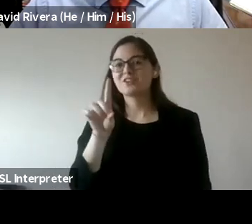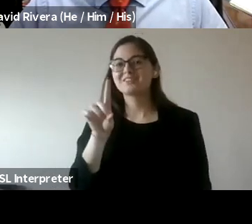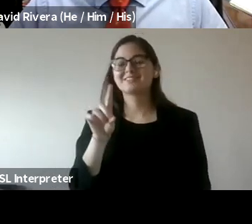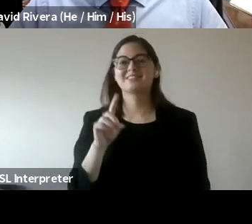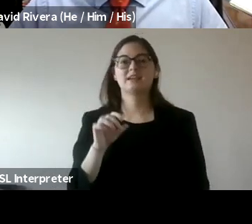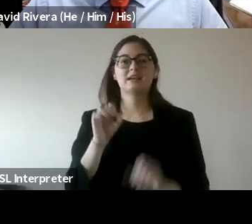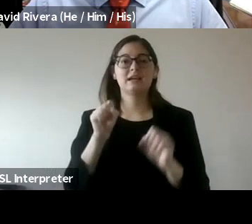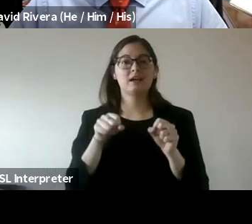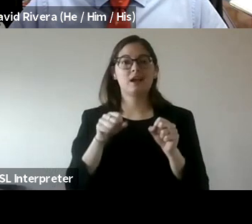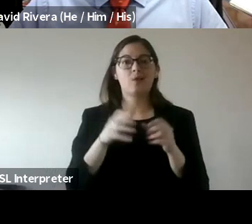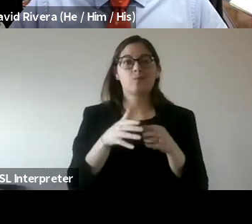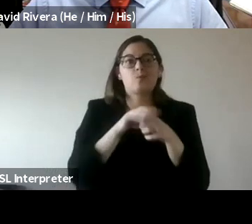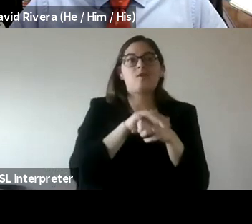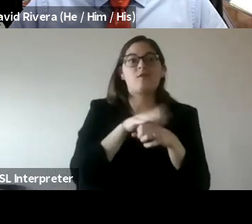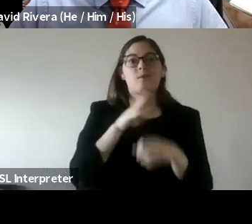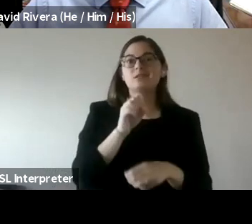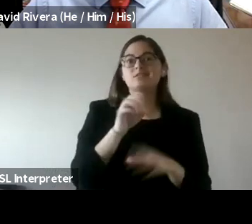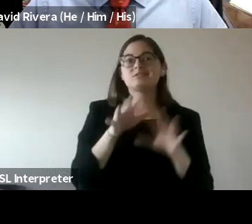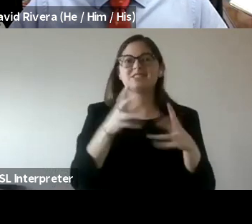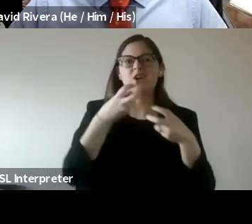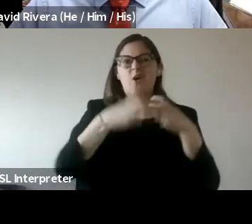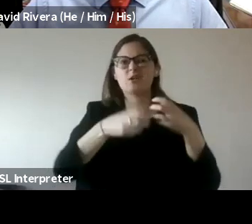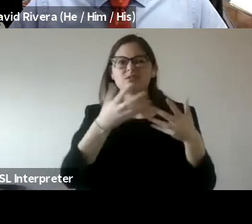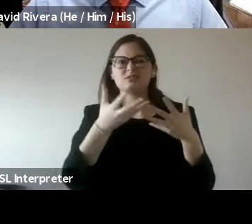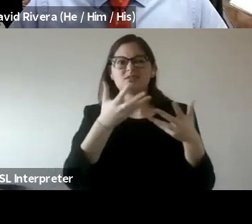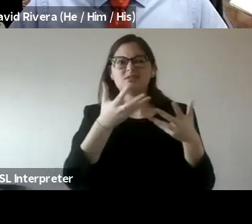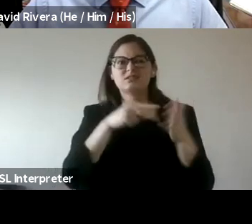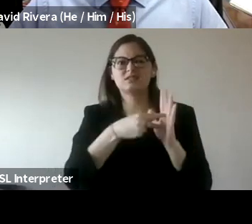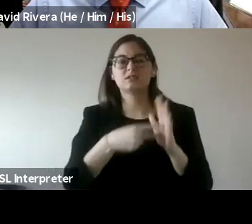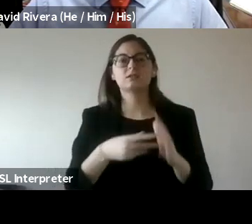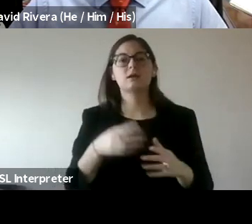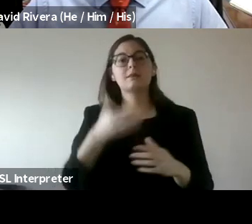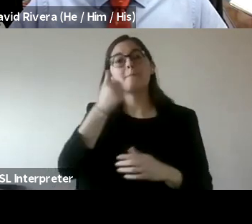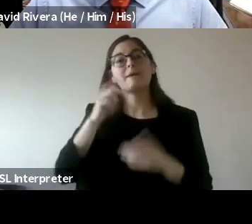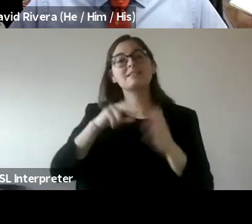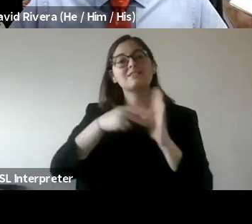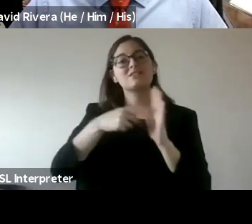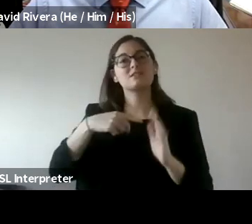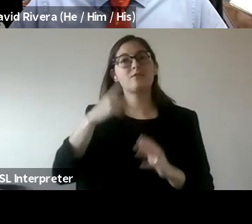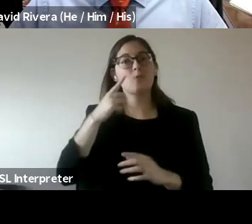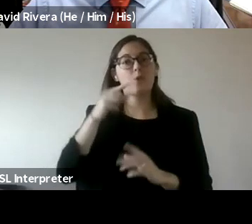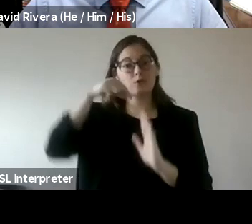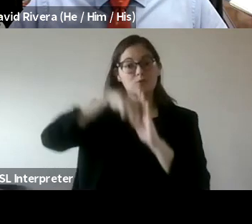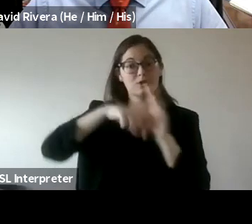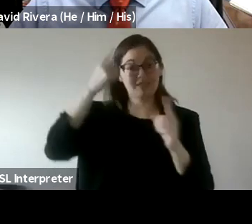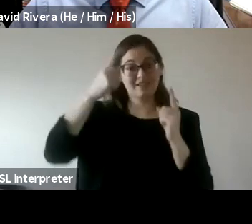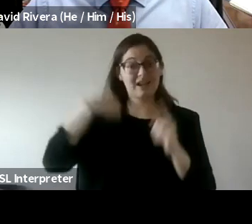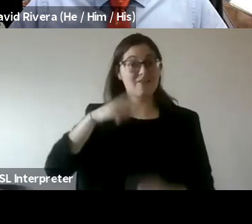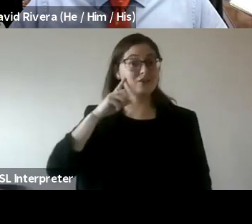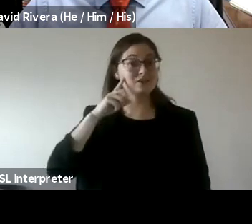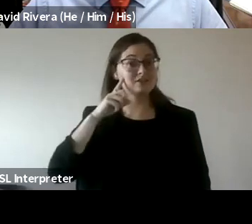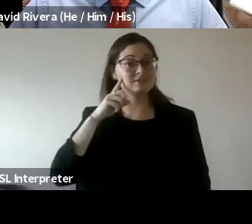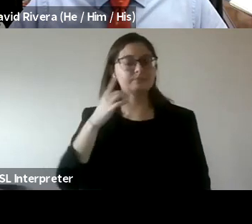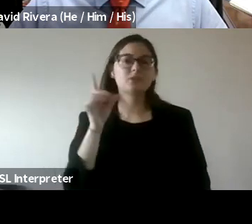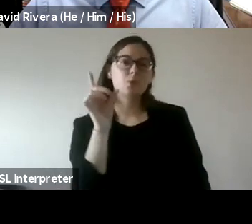BS and it can be sort of hard to define. But the best definition of critical thinking I've ever heard has all the cutting simplicity of a truth. It's a